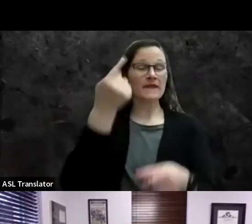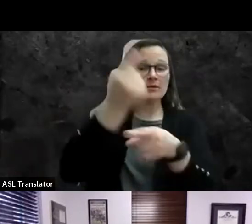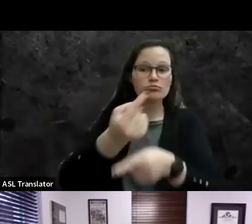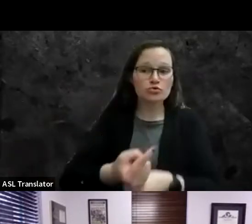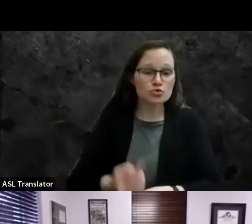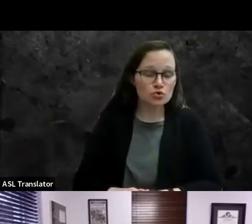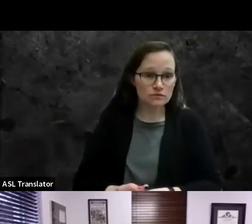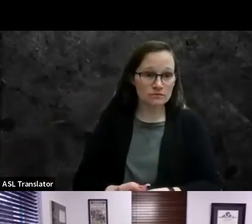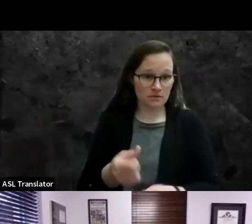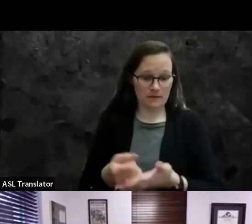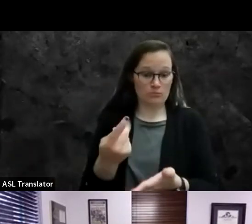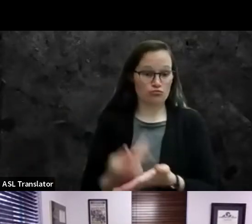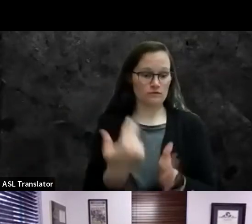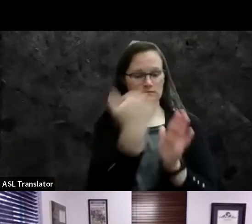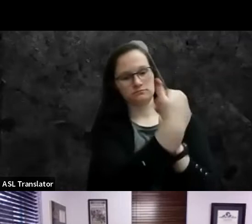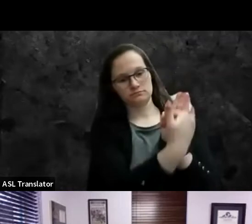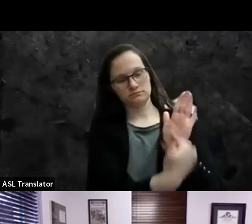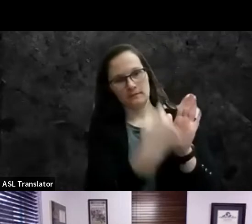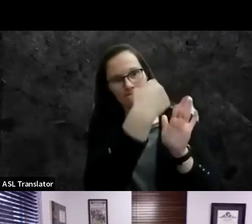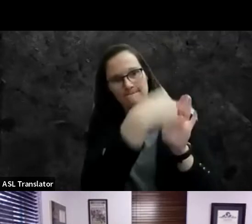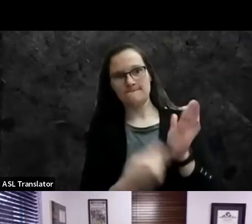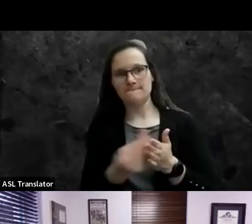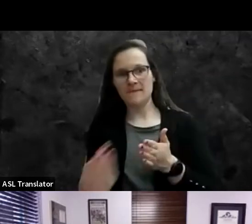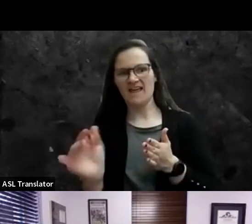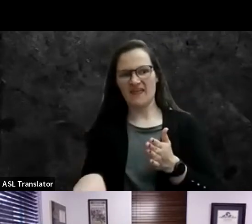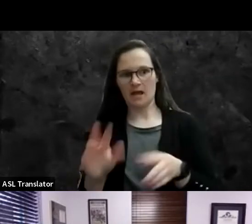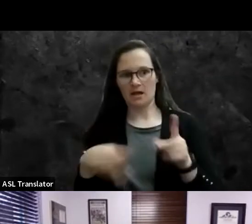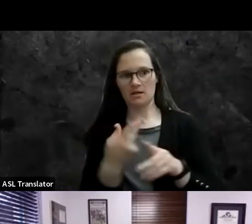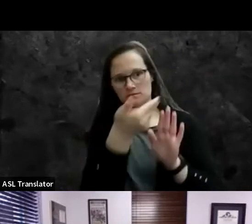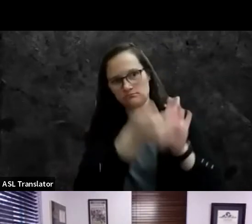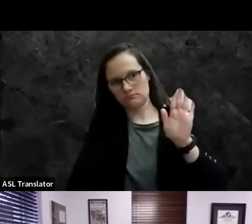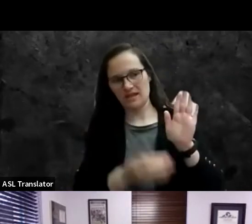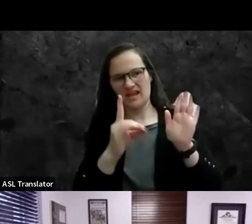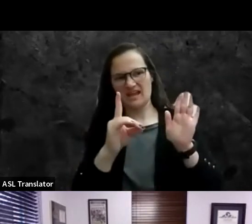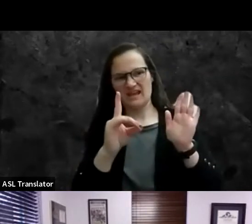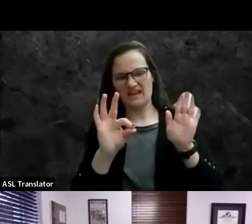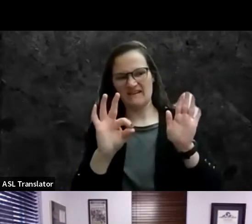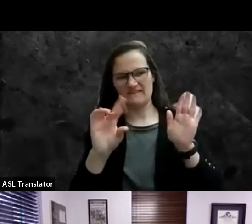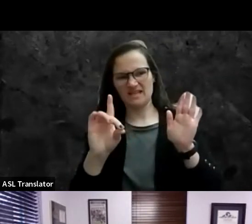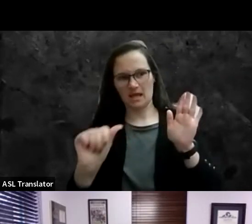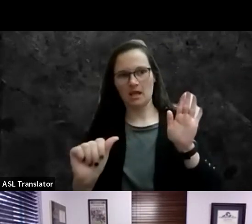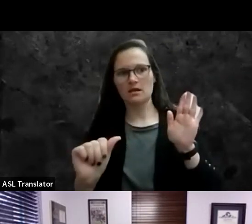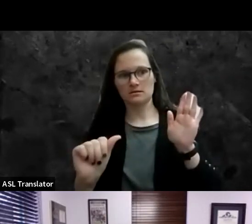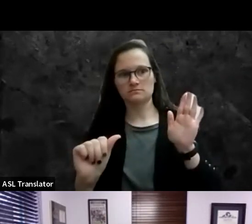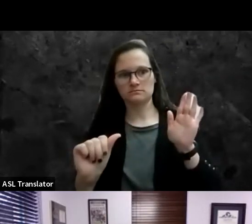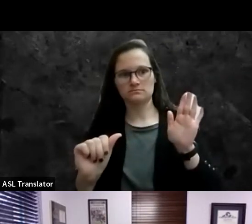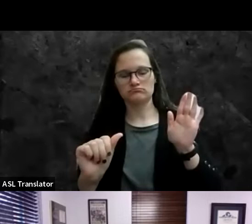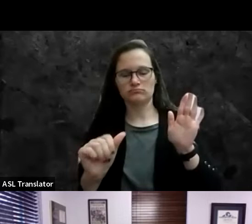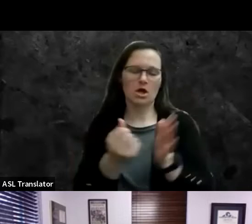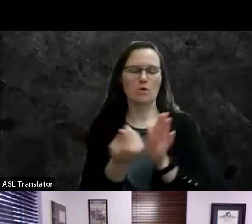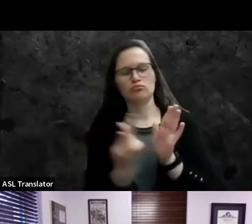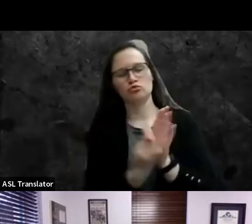get anything that is not on that list. And then I also sent him a paper, it's 4 months out of date, which